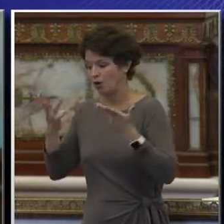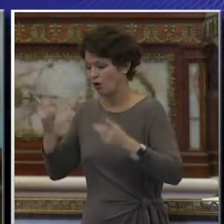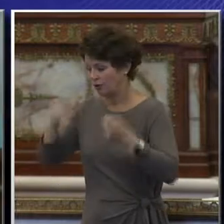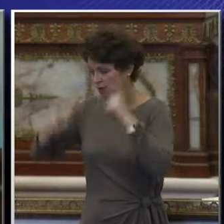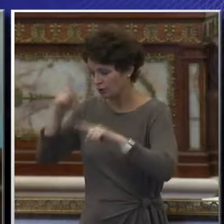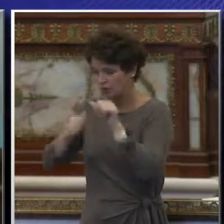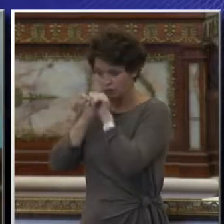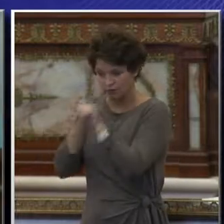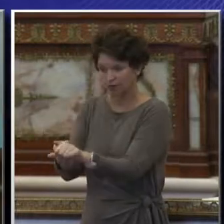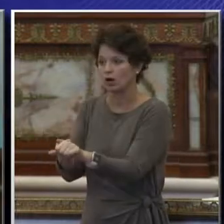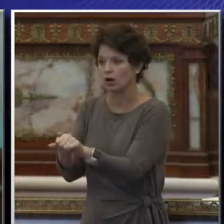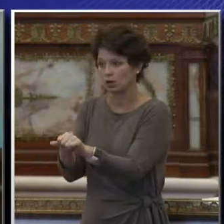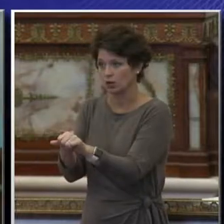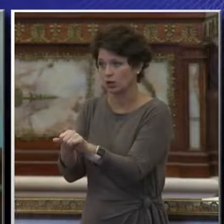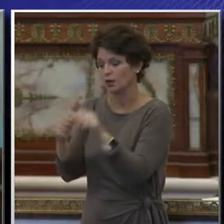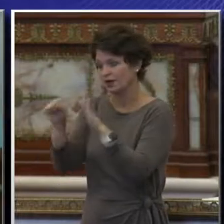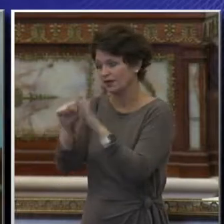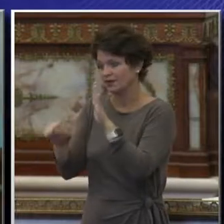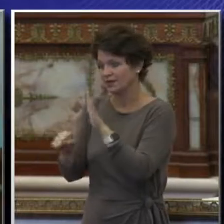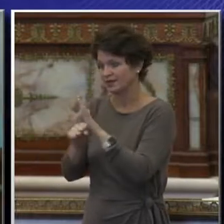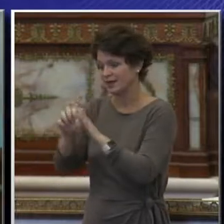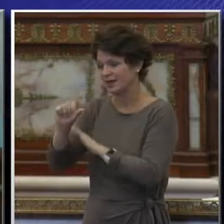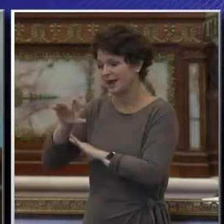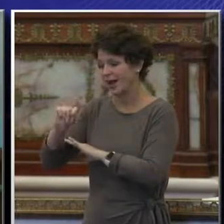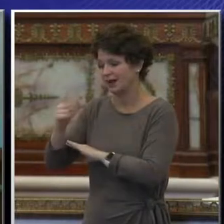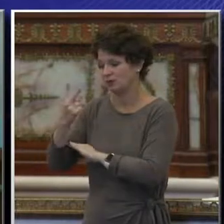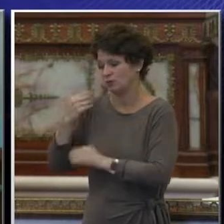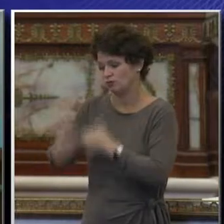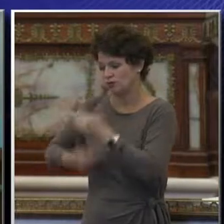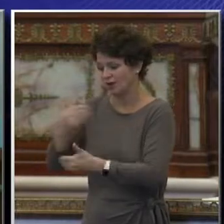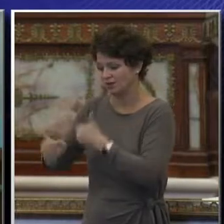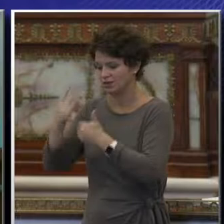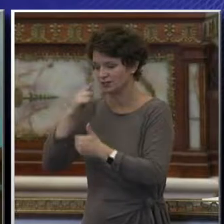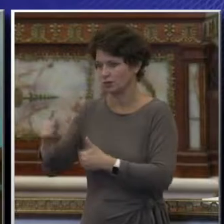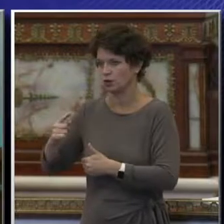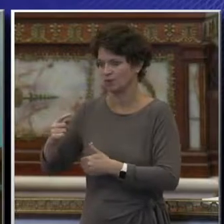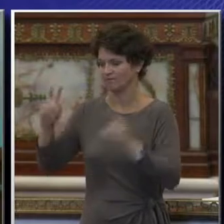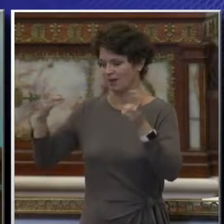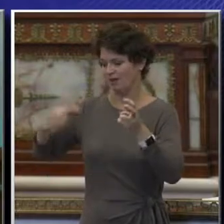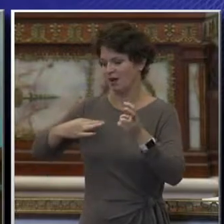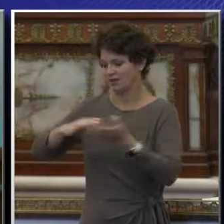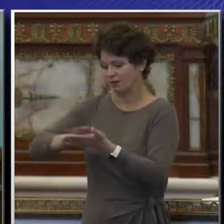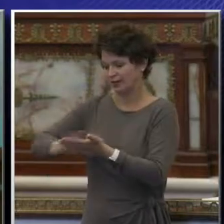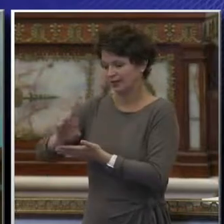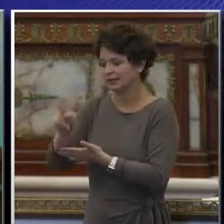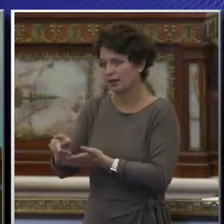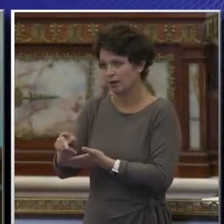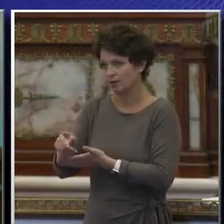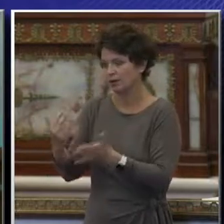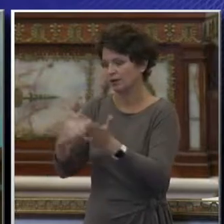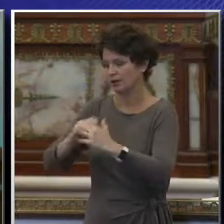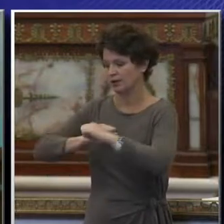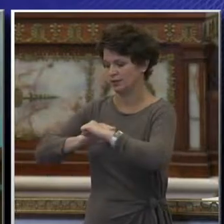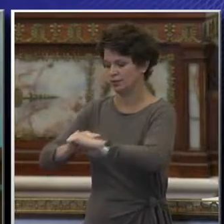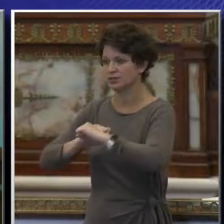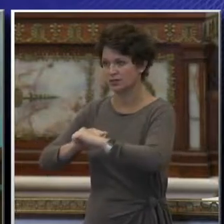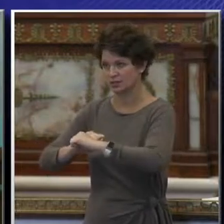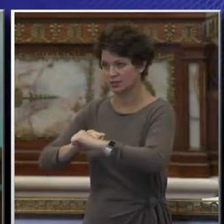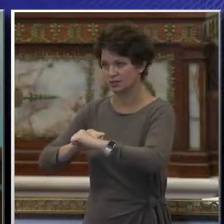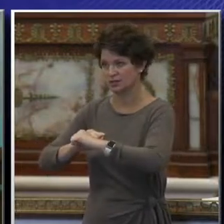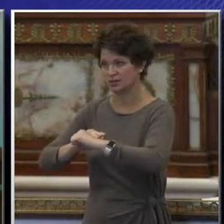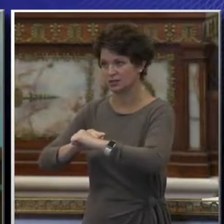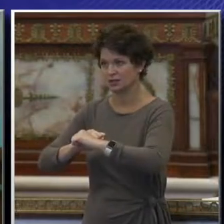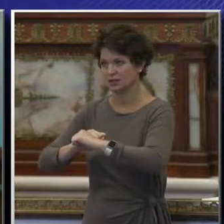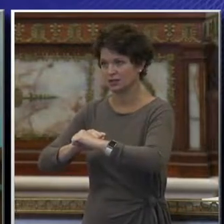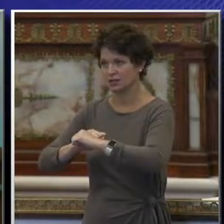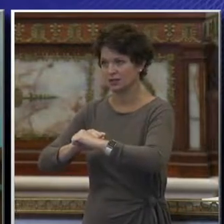to follow the state's Act 2 process for voluntary cleanup, and again, is projecting to spend in